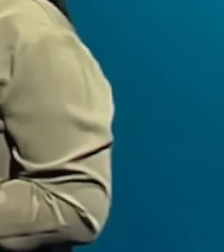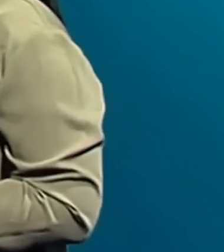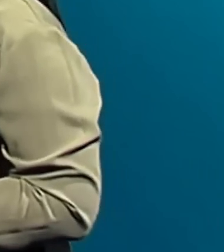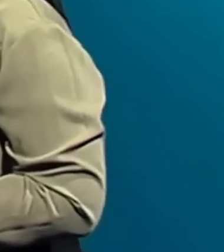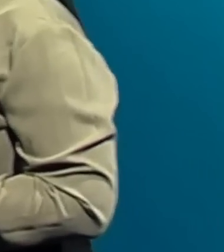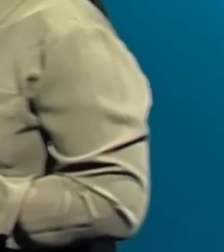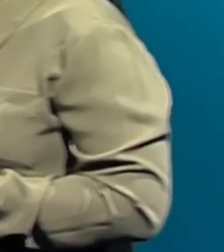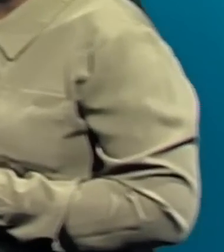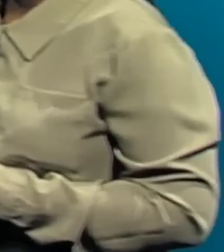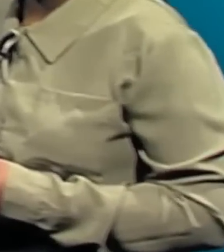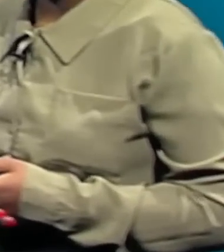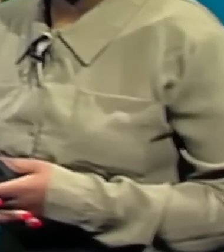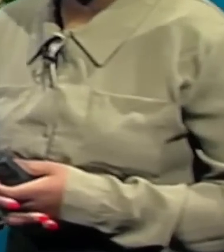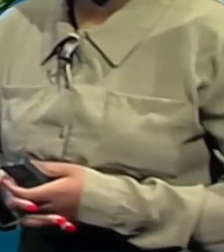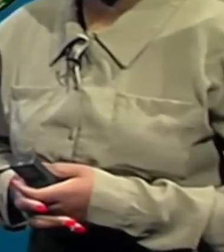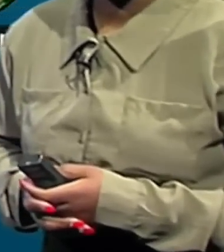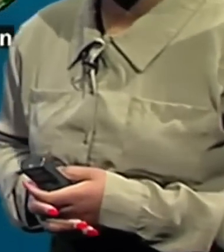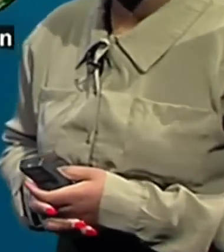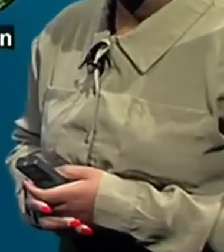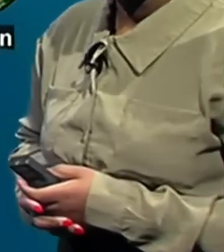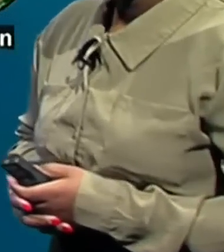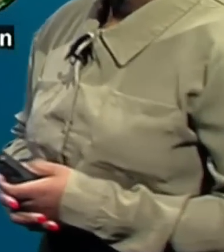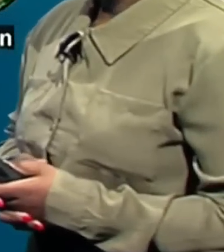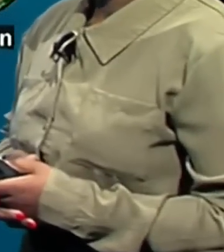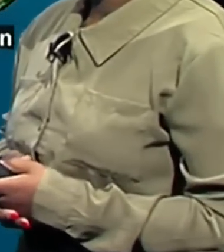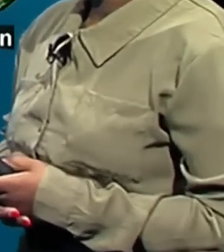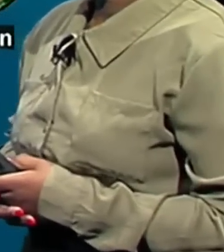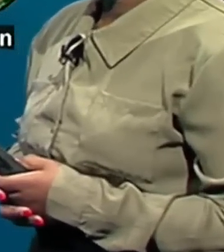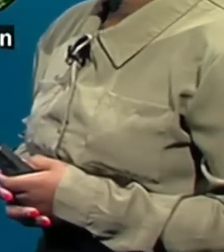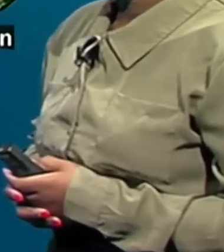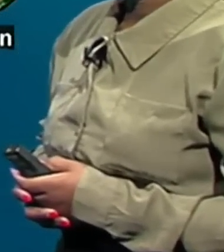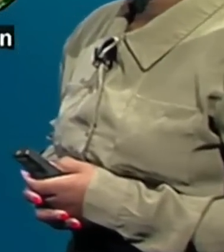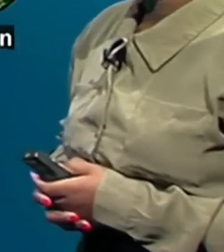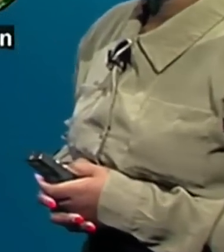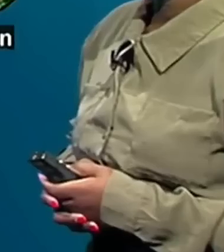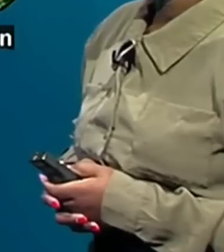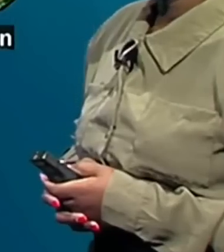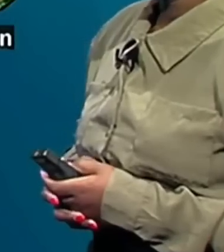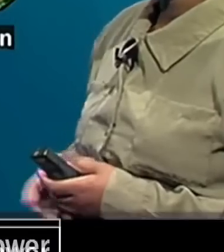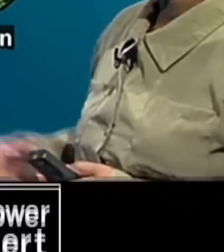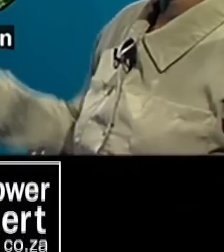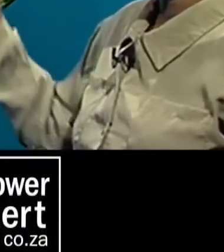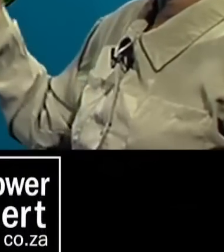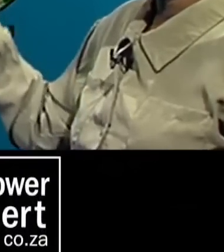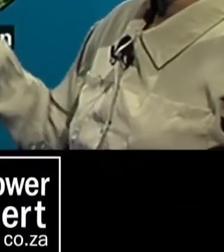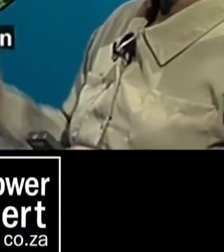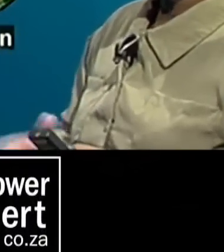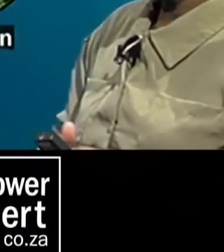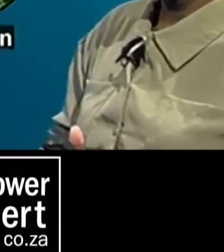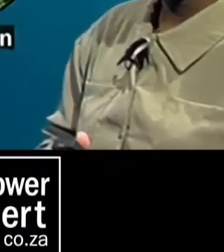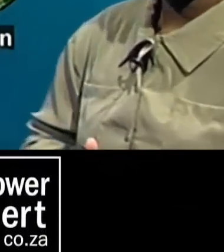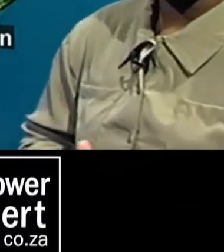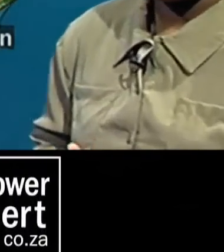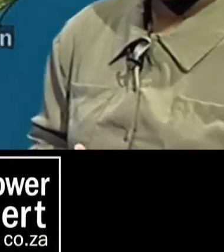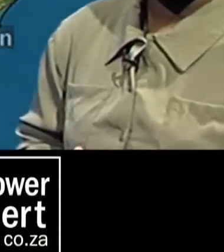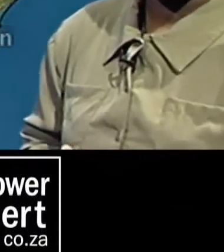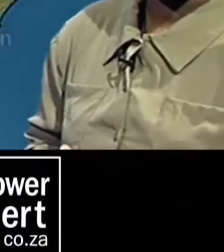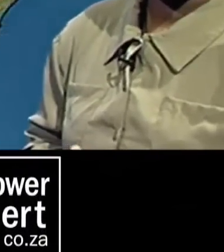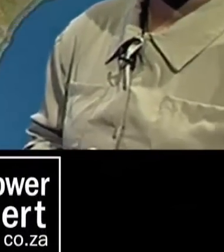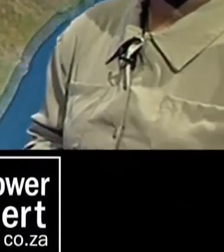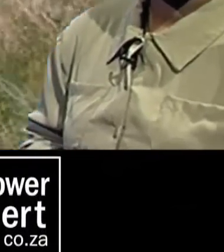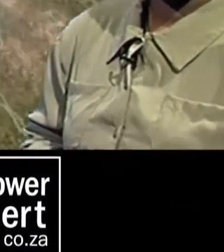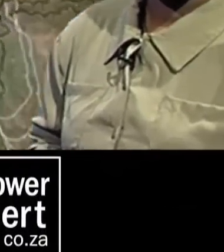pele maemo a bosa ba tsibosa fa go tlana le kgonagalo ya molelo wa naga ka kwa profenseng ya ka kwa Northern Cape mme le dipula tsa matlakadibe di tla itemogela ka